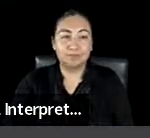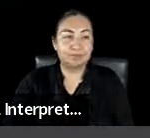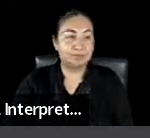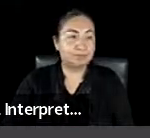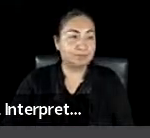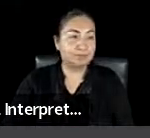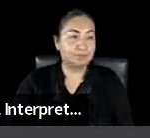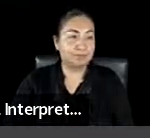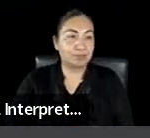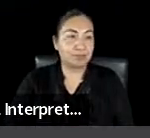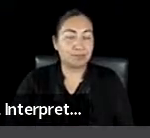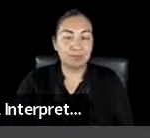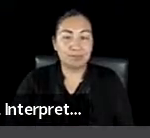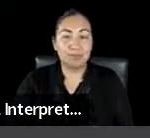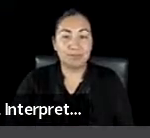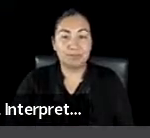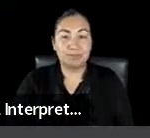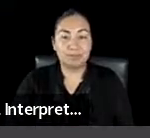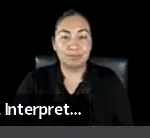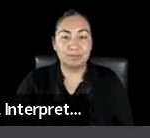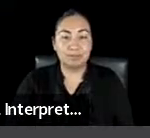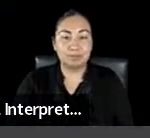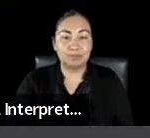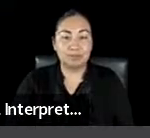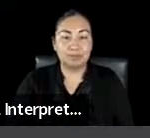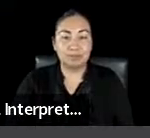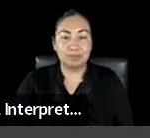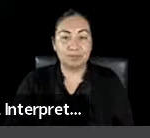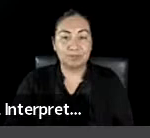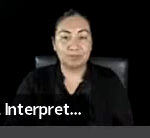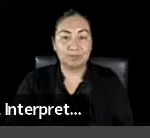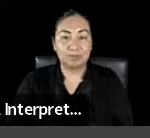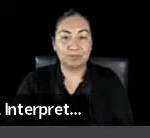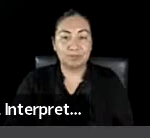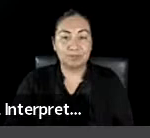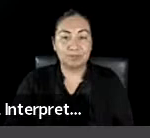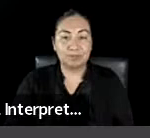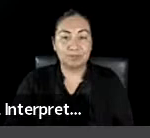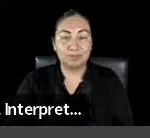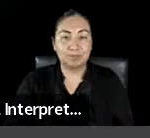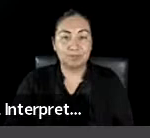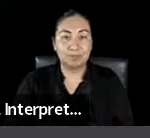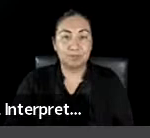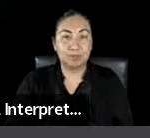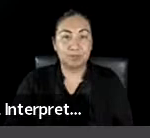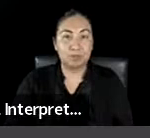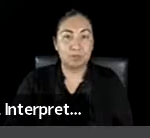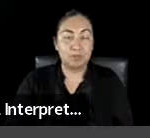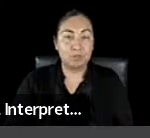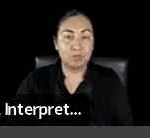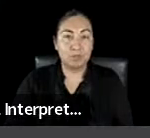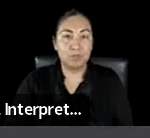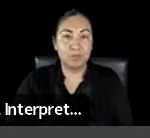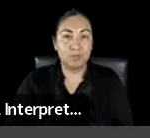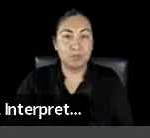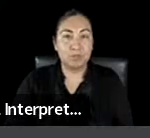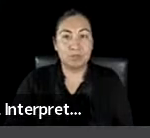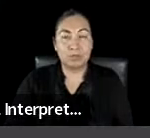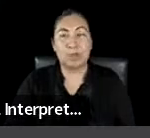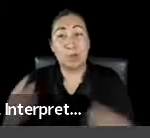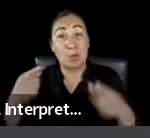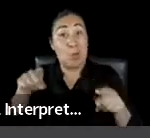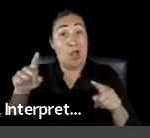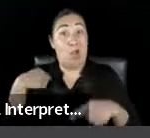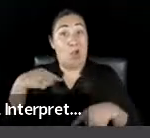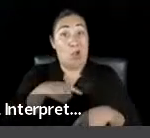All right. So as we're working about this,